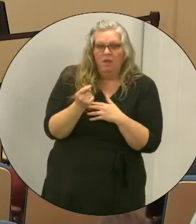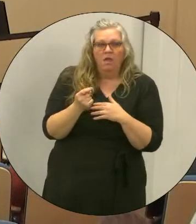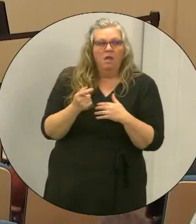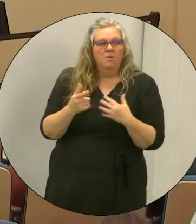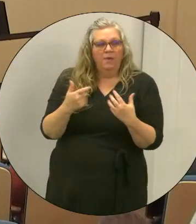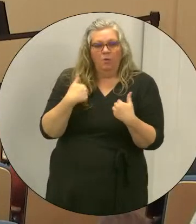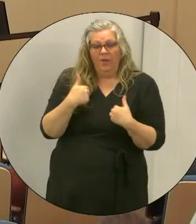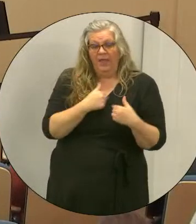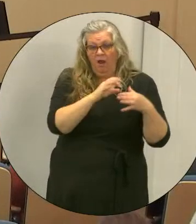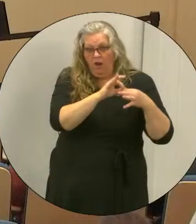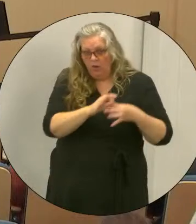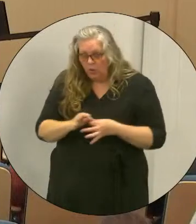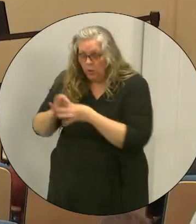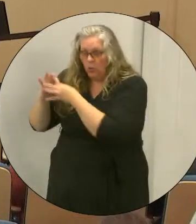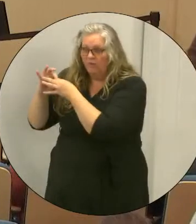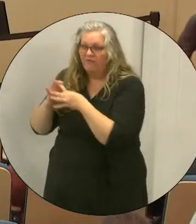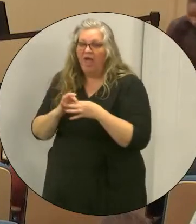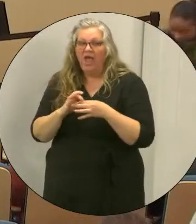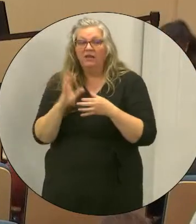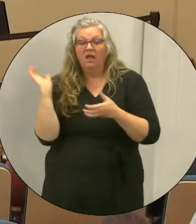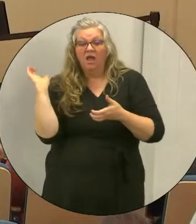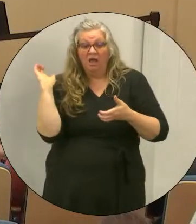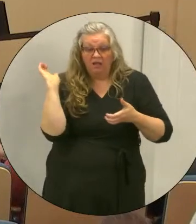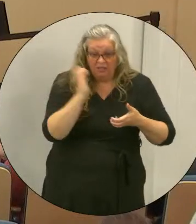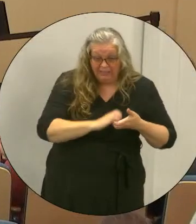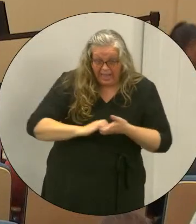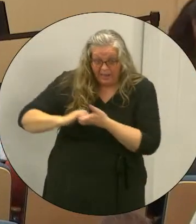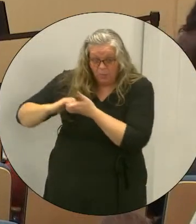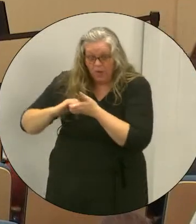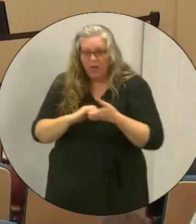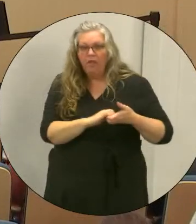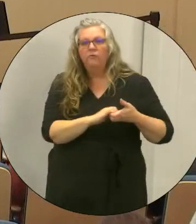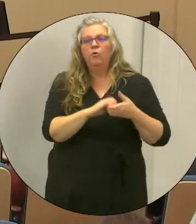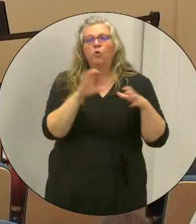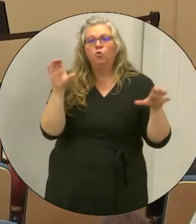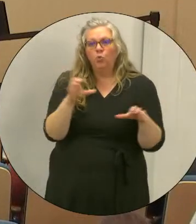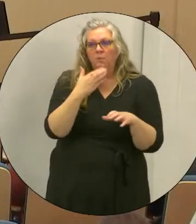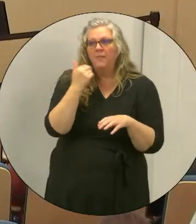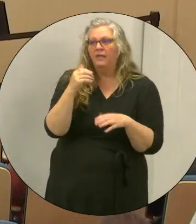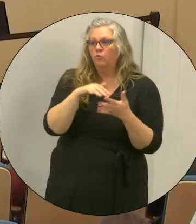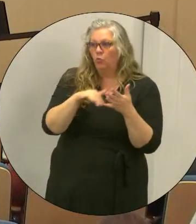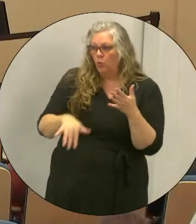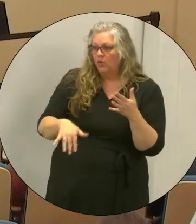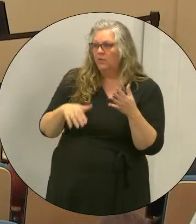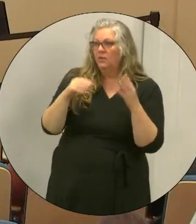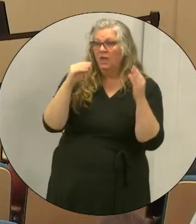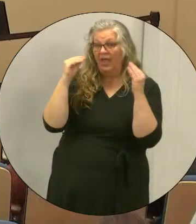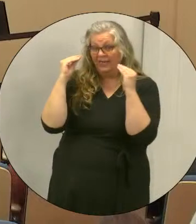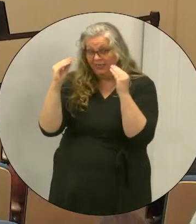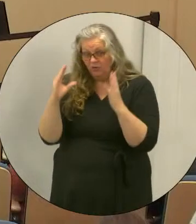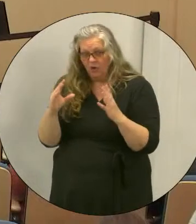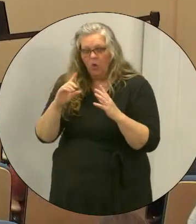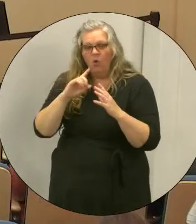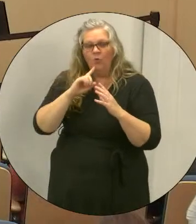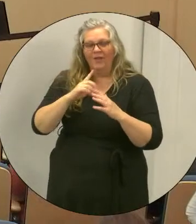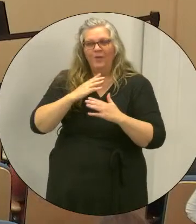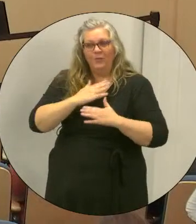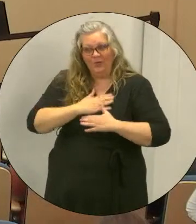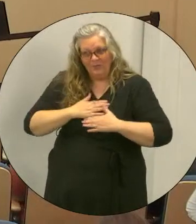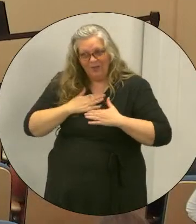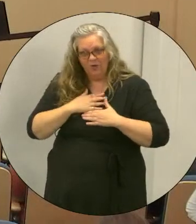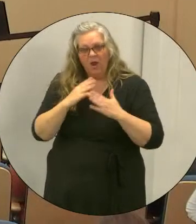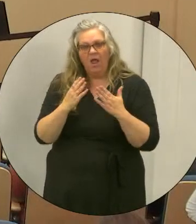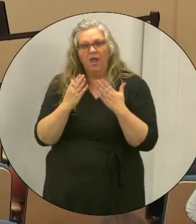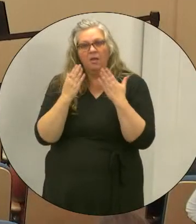be unified and collaborative and doing the best for our students and our educators. So it's with pleasure that I make